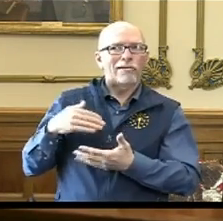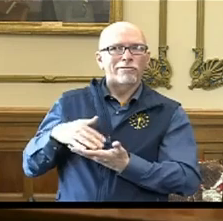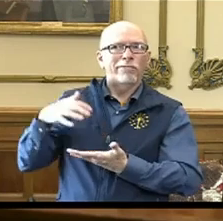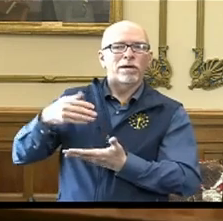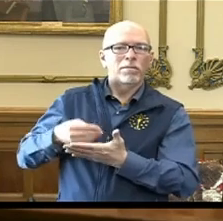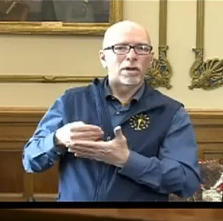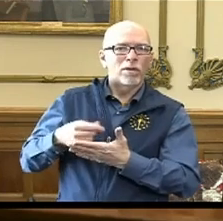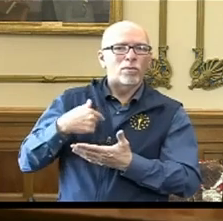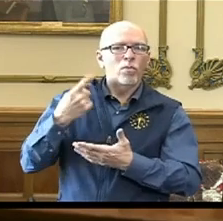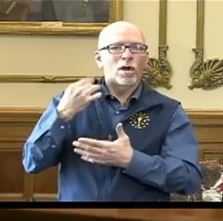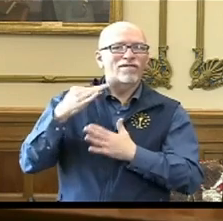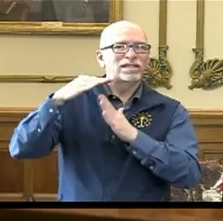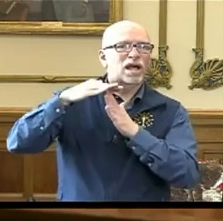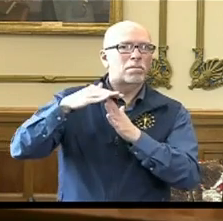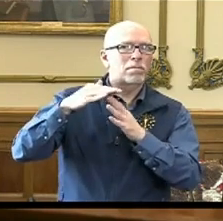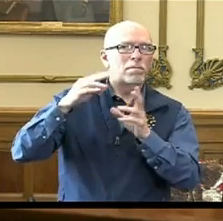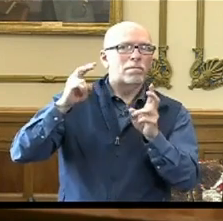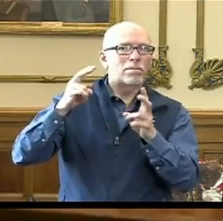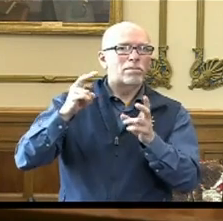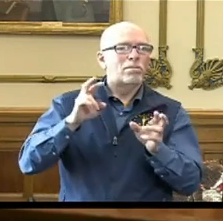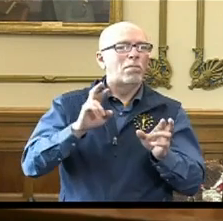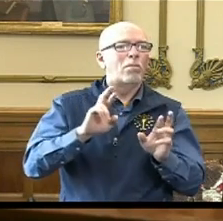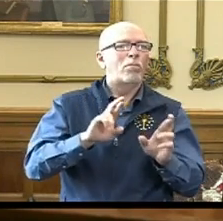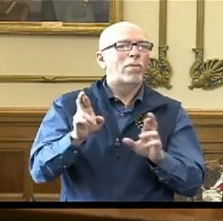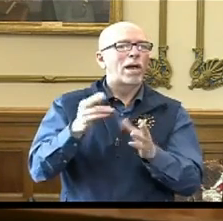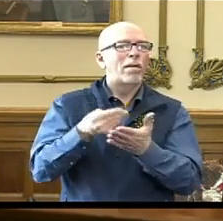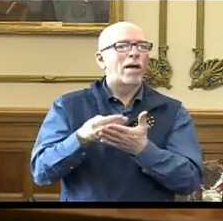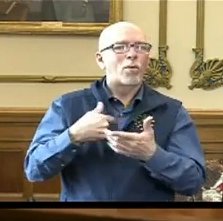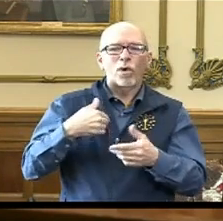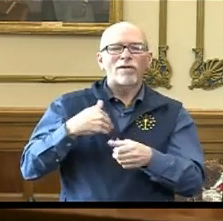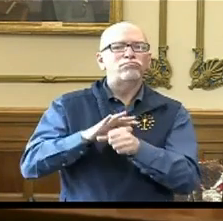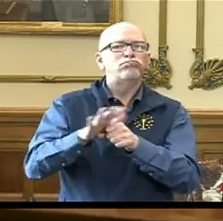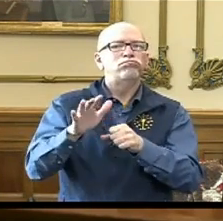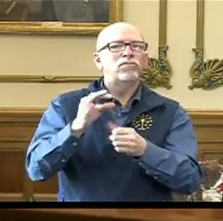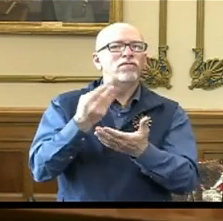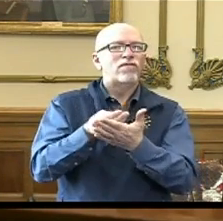very top tier of being sound